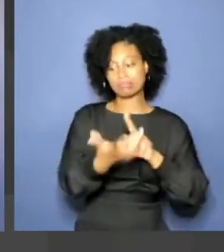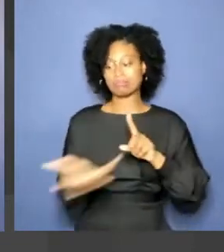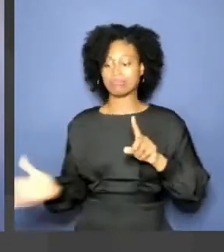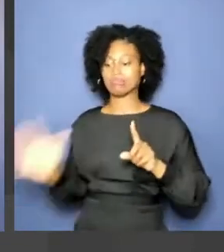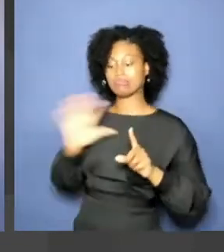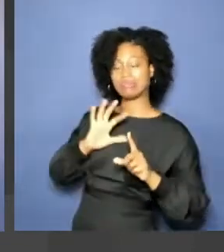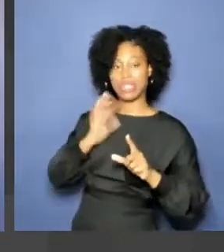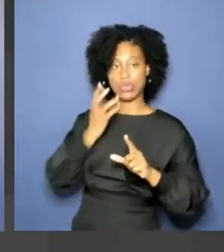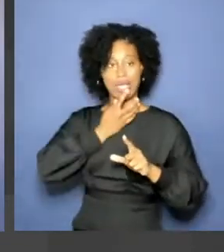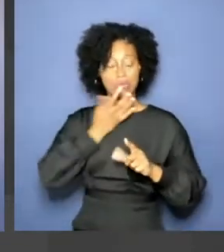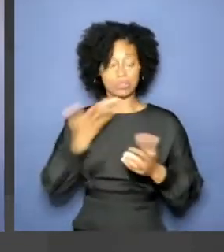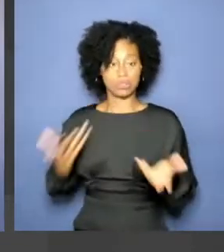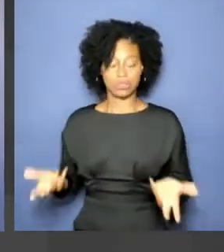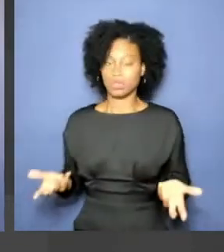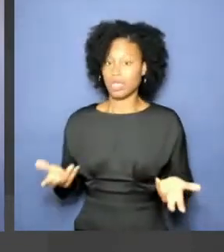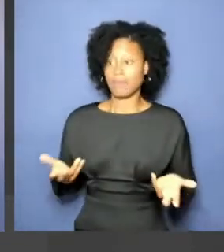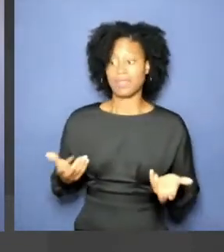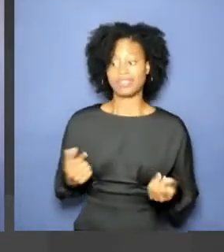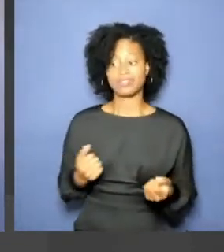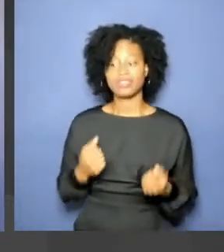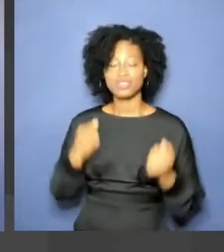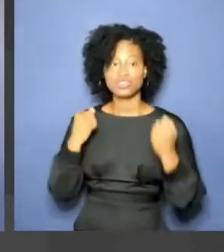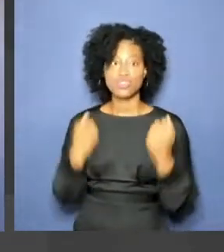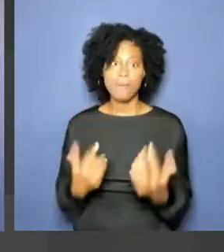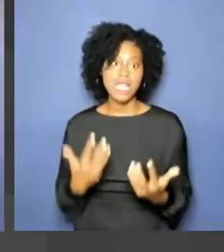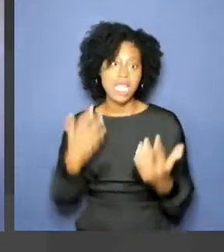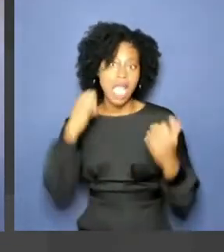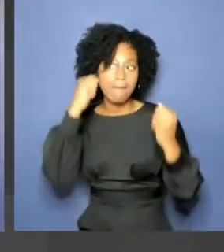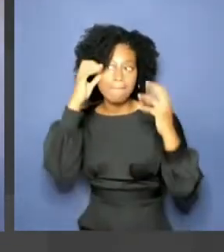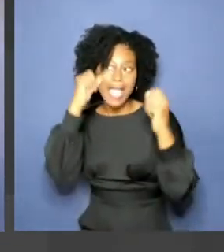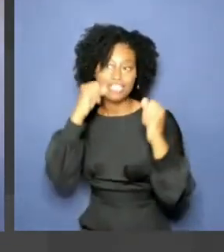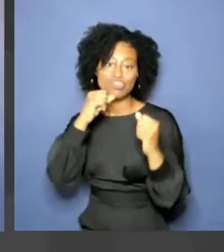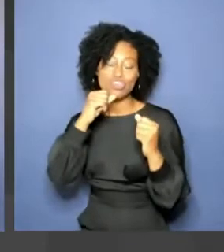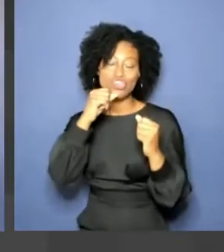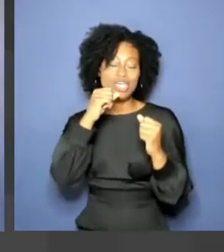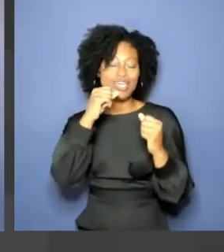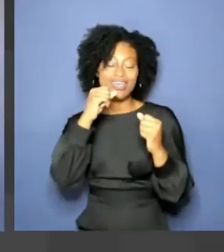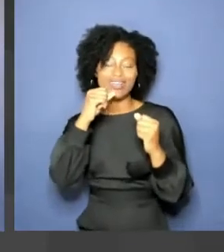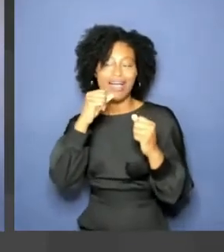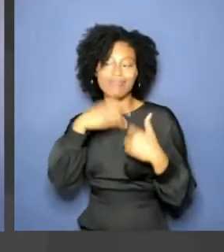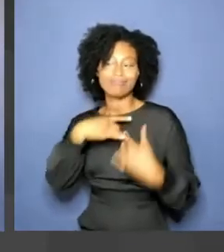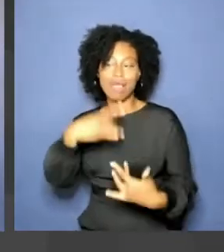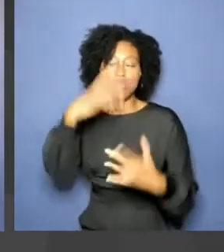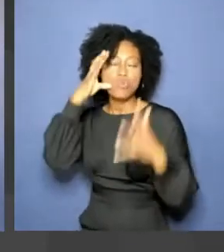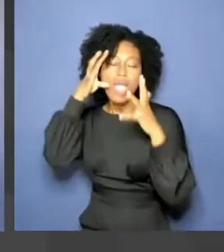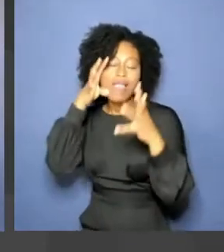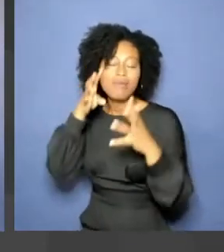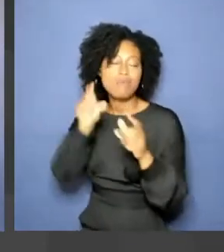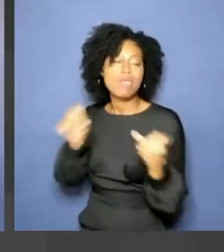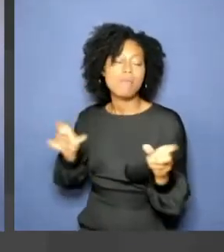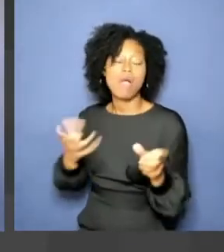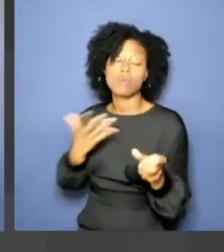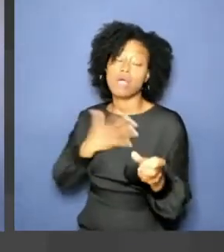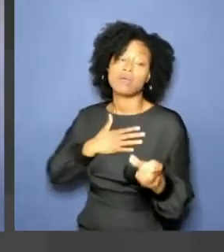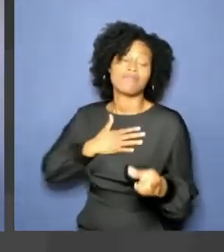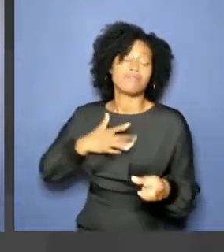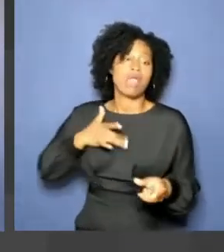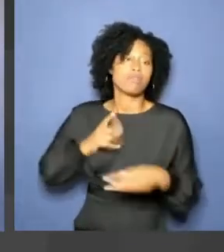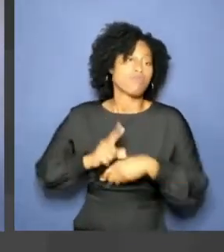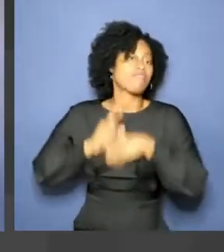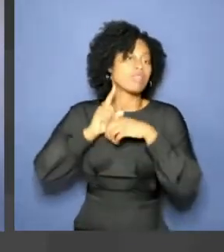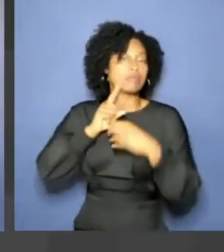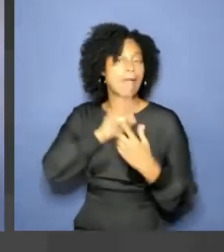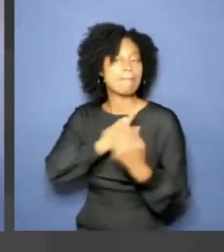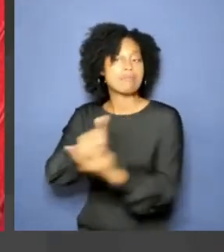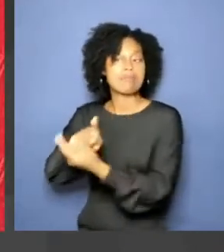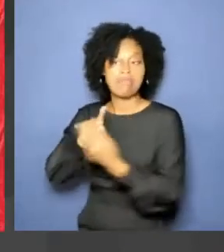There's so many amazing creative people, and it's been a privilege to be able to meet and work with